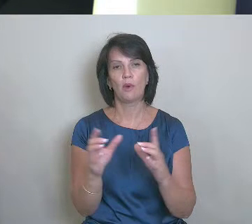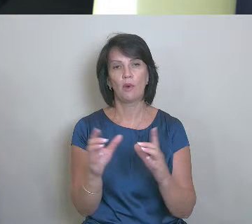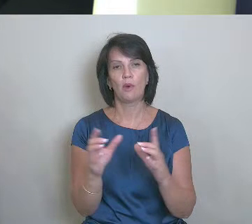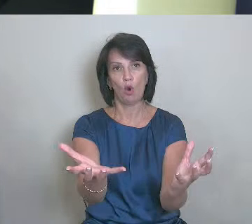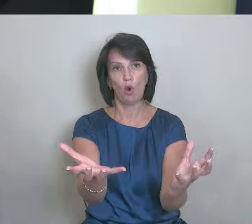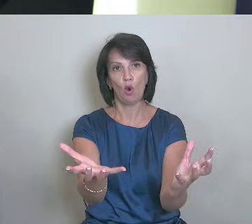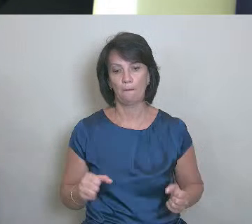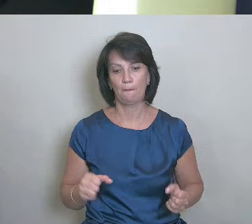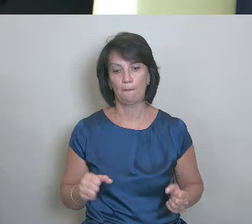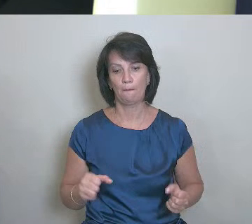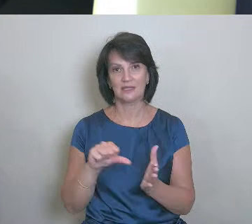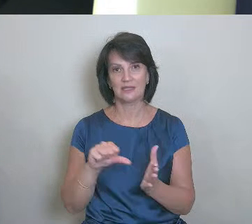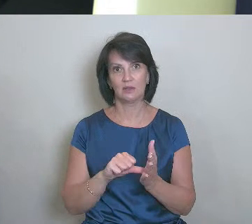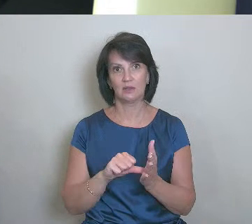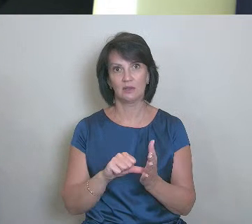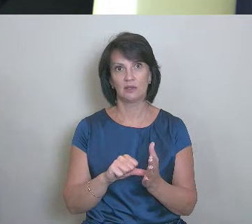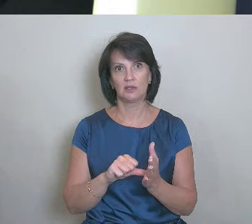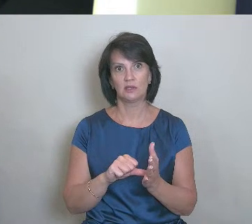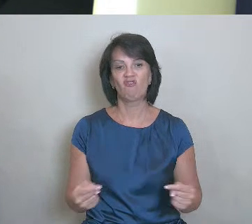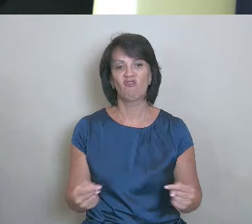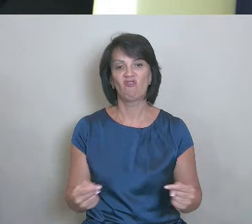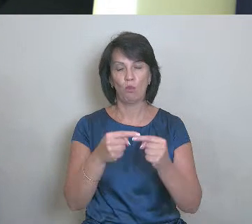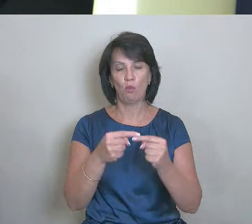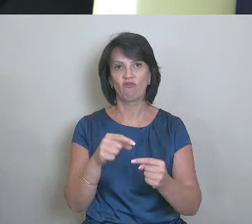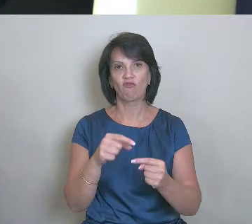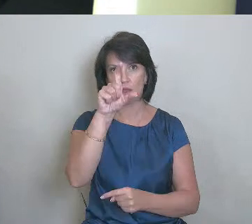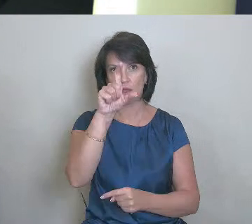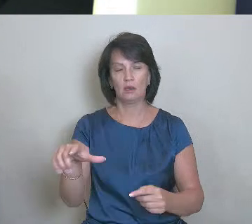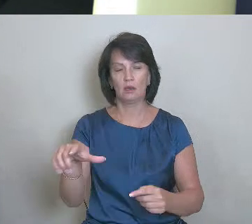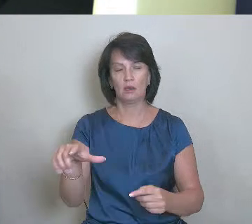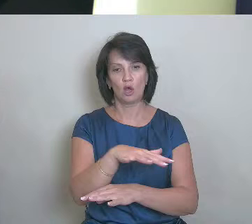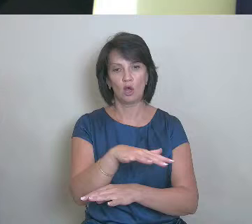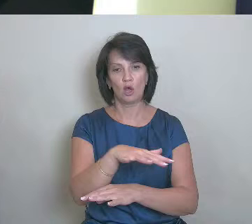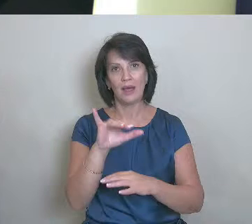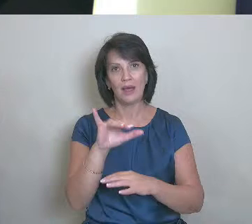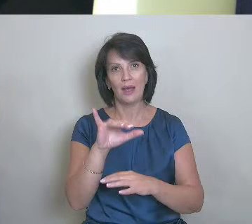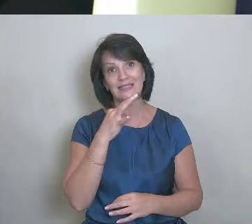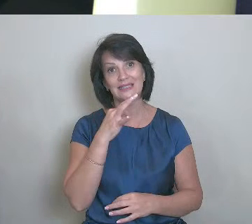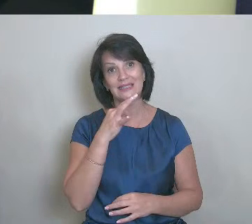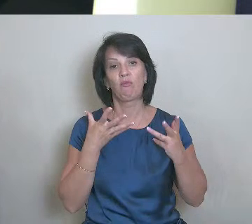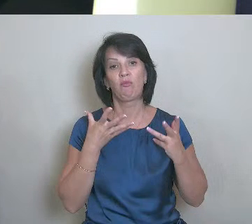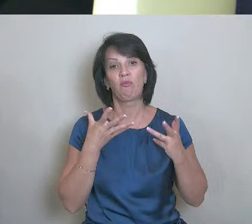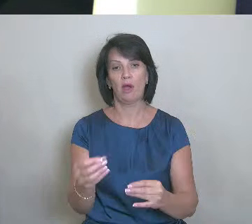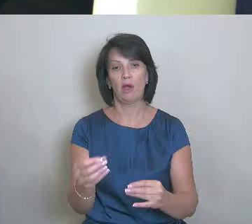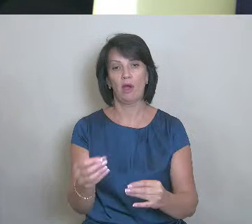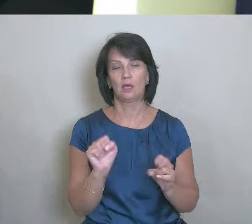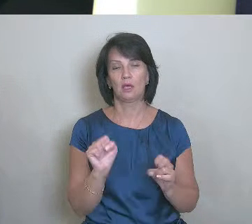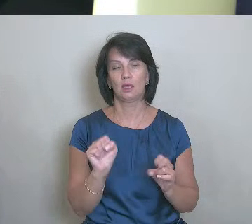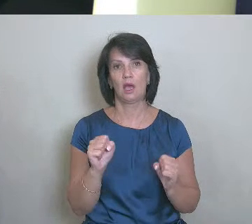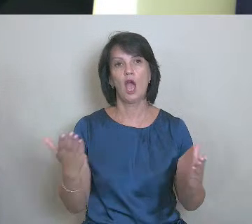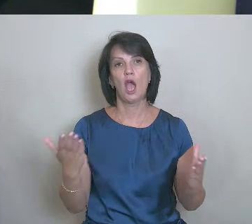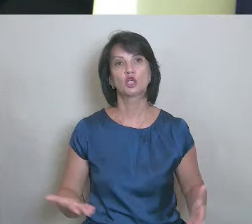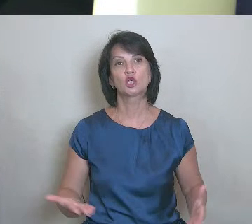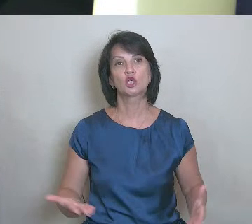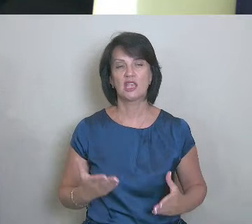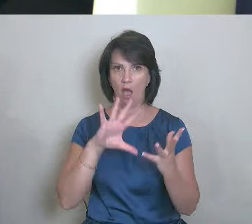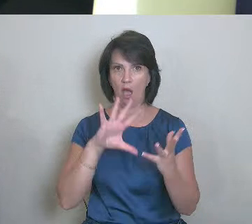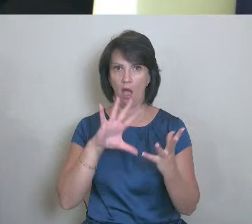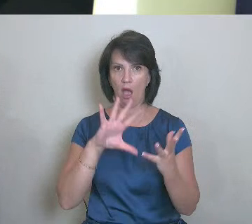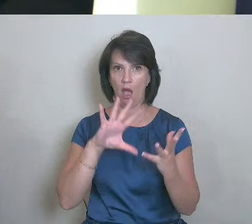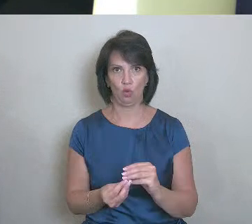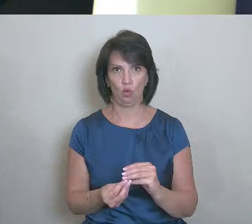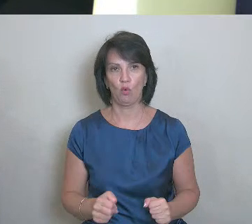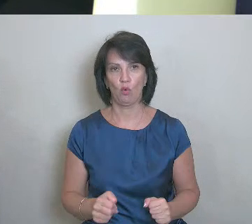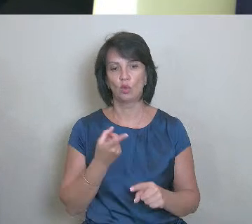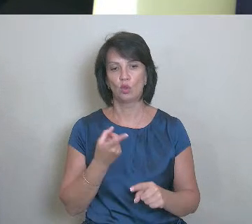struggle between the political parties to be able to be represented in these communities and to have an impact on the life